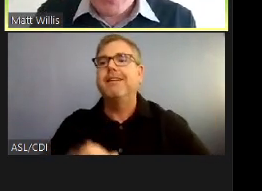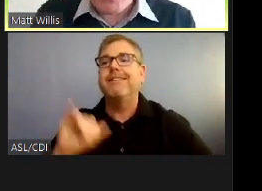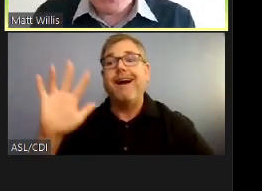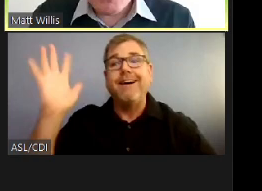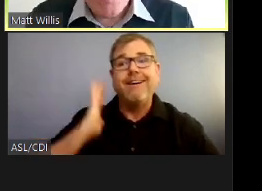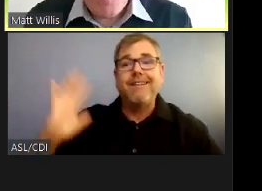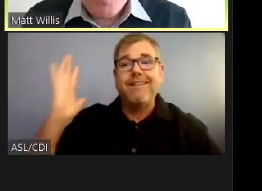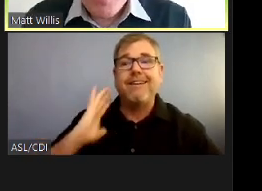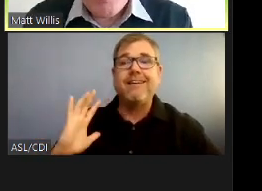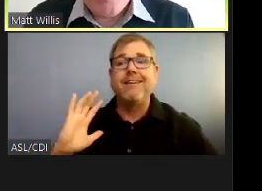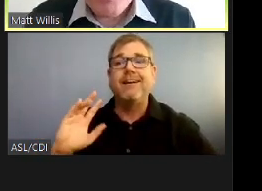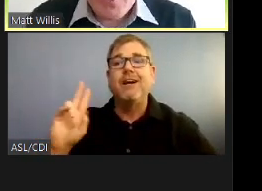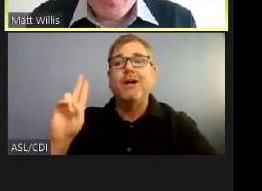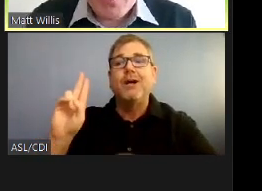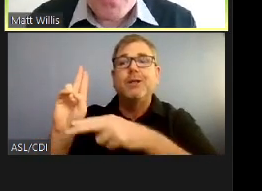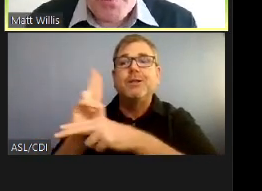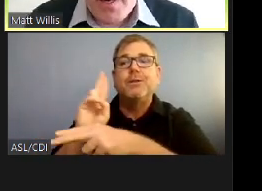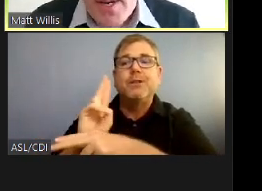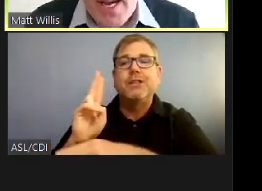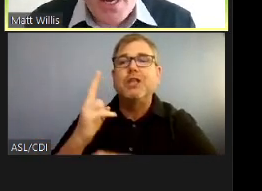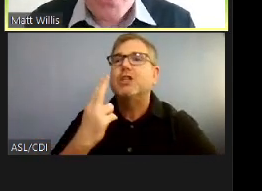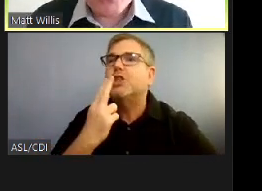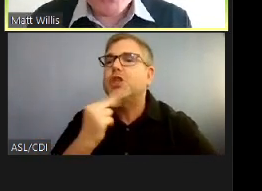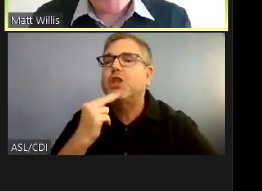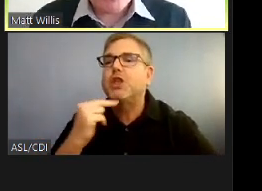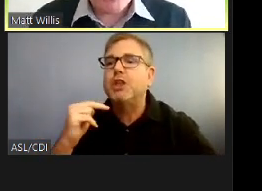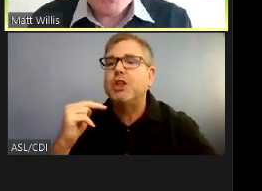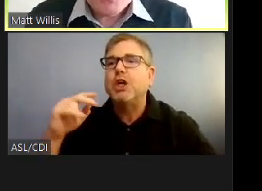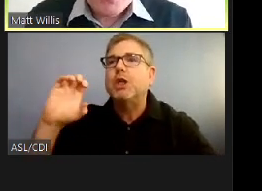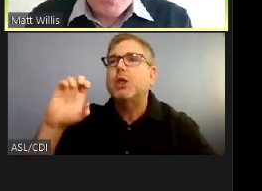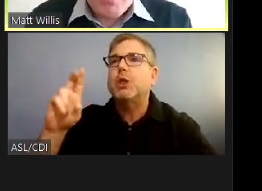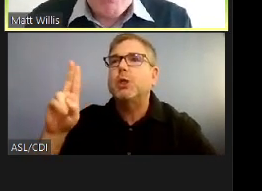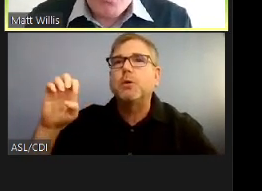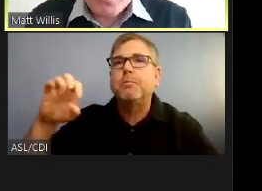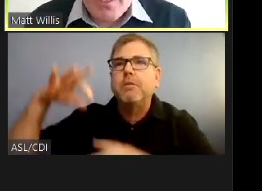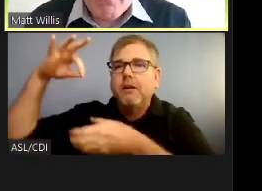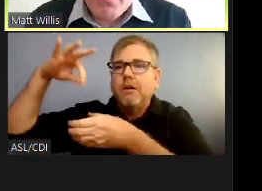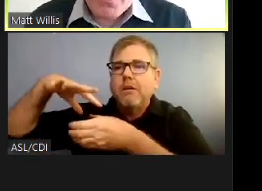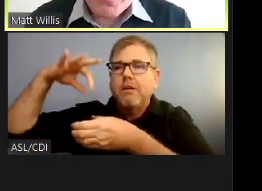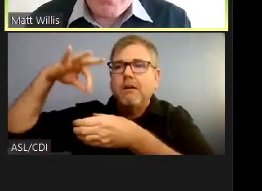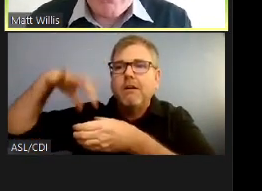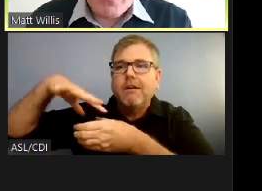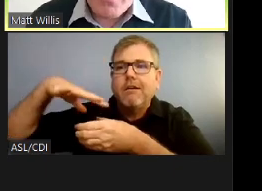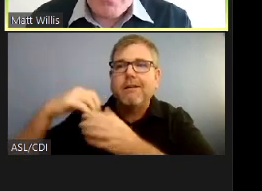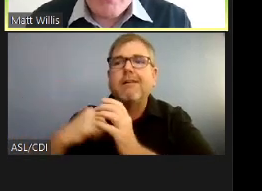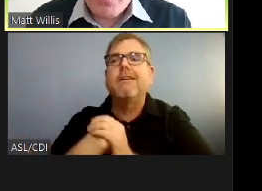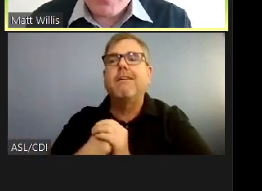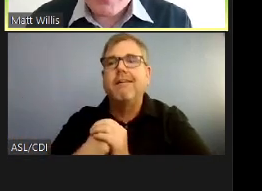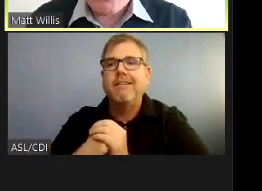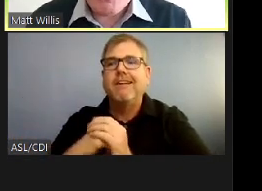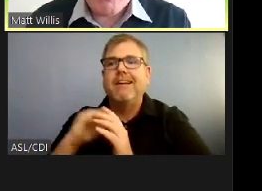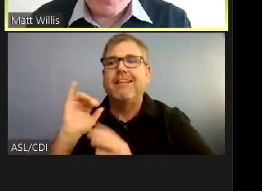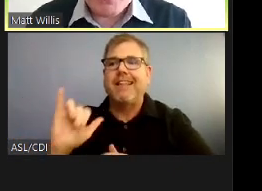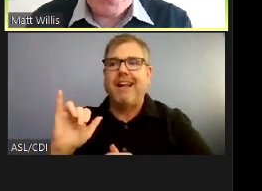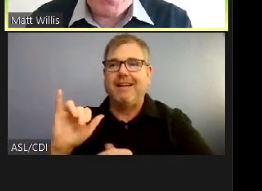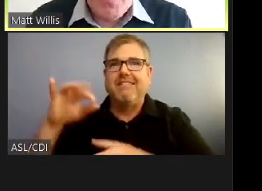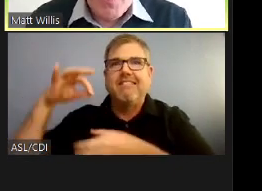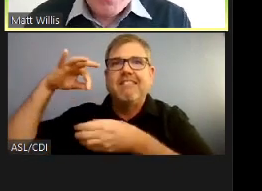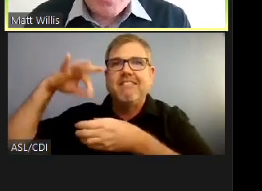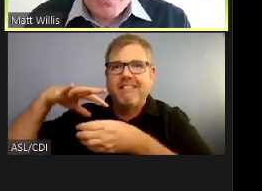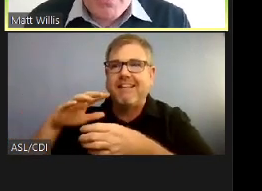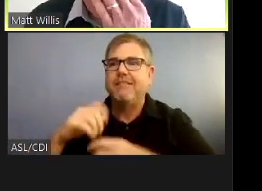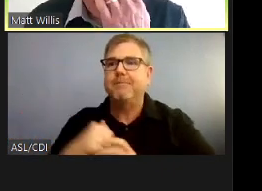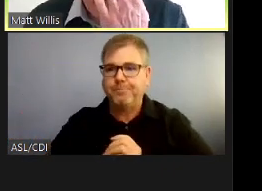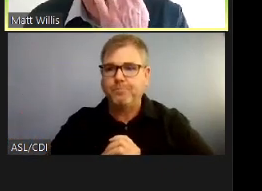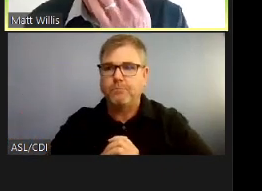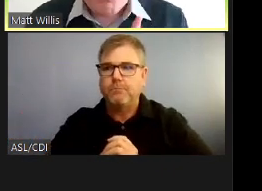virus vaccine. And this was part of a national campaign once the vaccine was made available